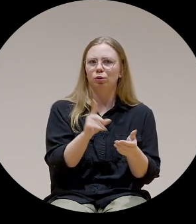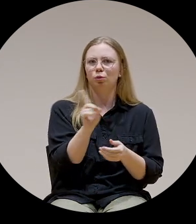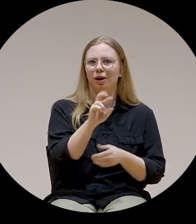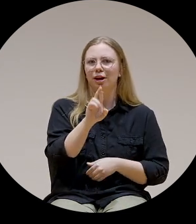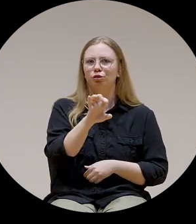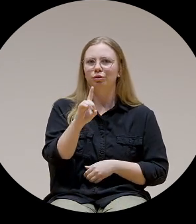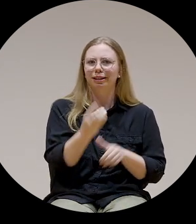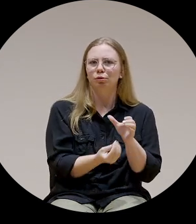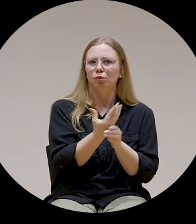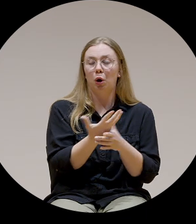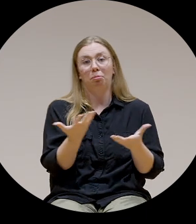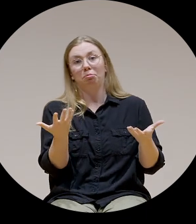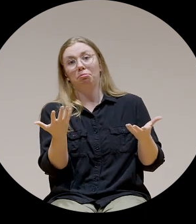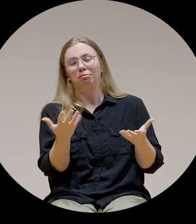theory.